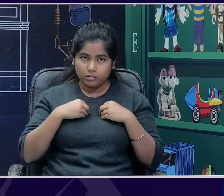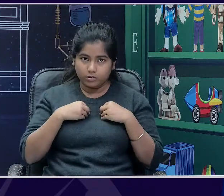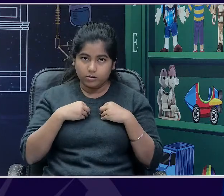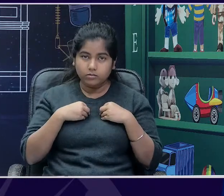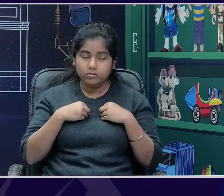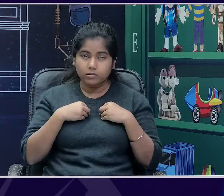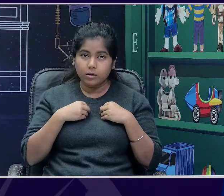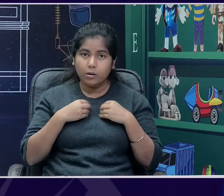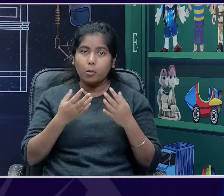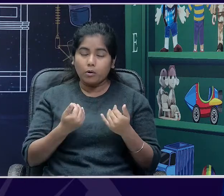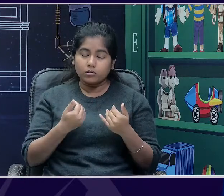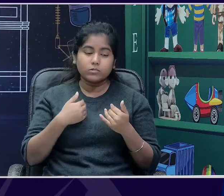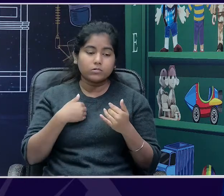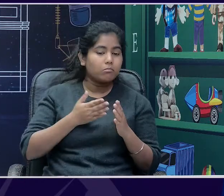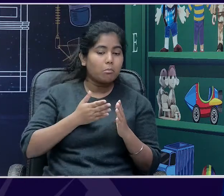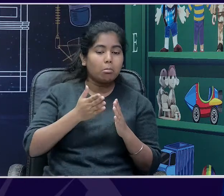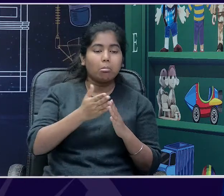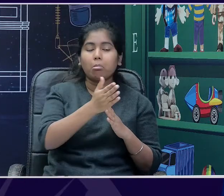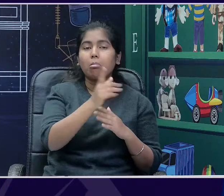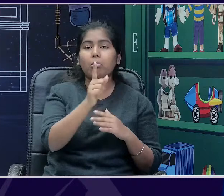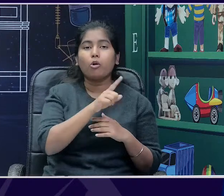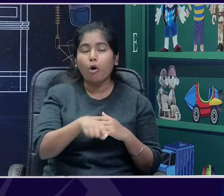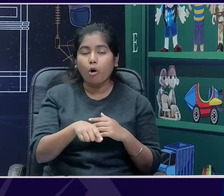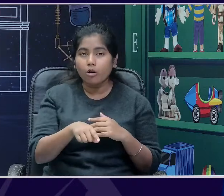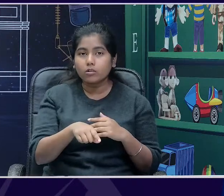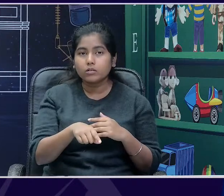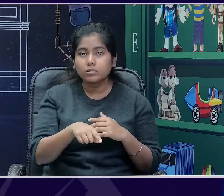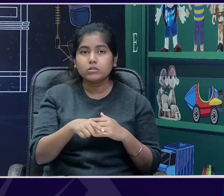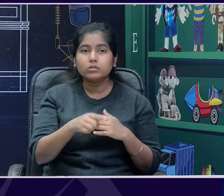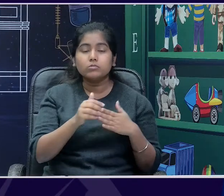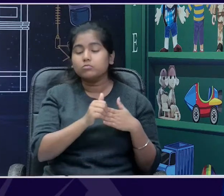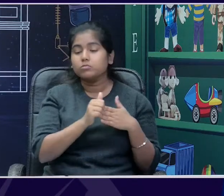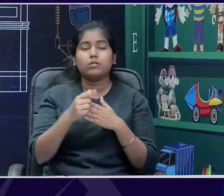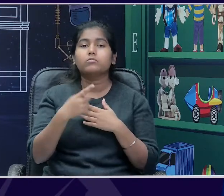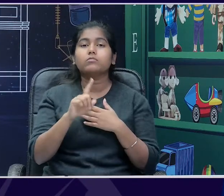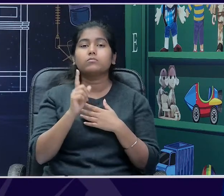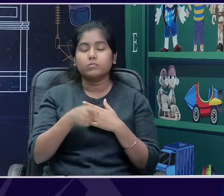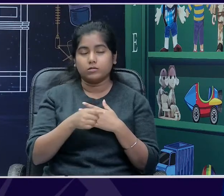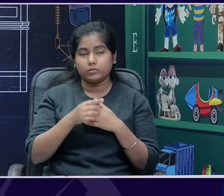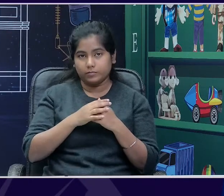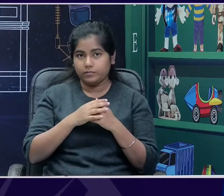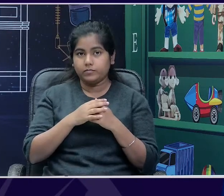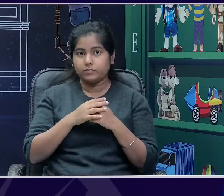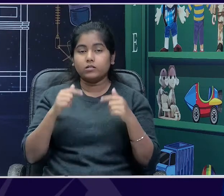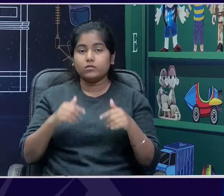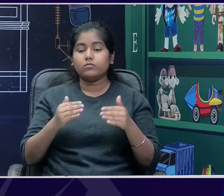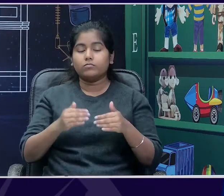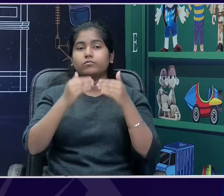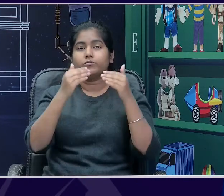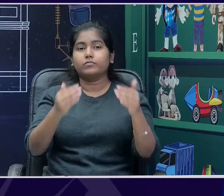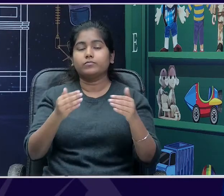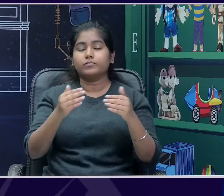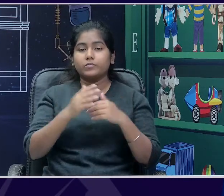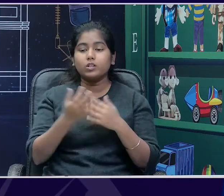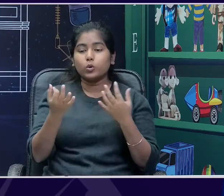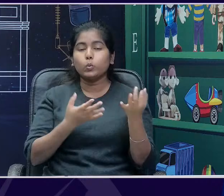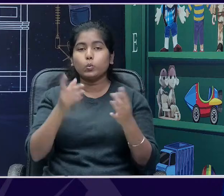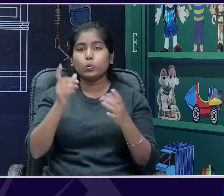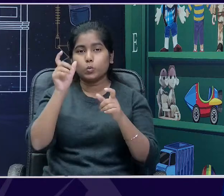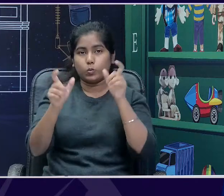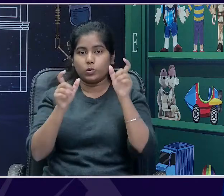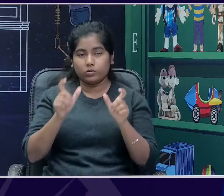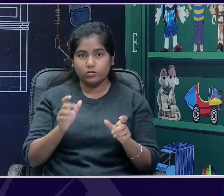for me also. Right. So, this is the lesson. Now, we come to the next part, the new words.